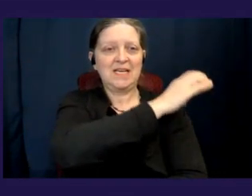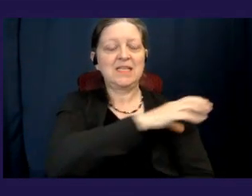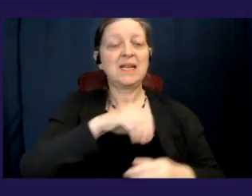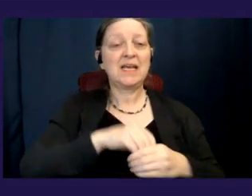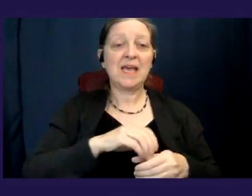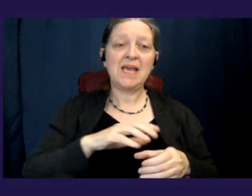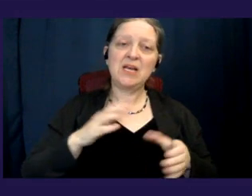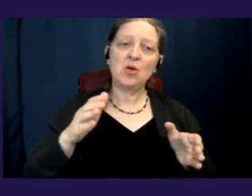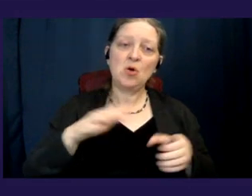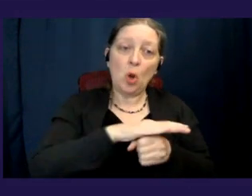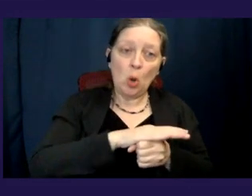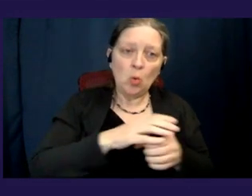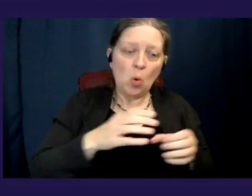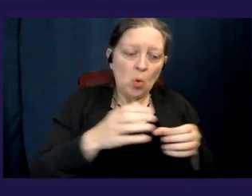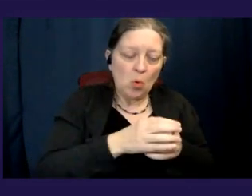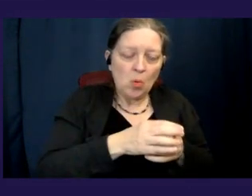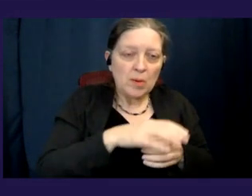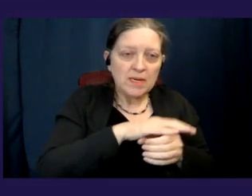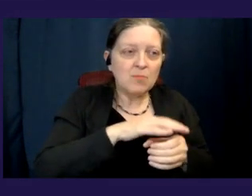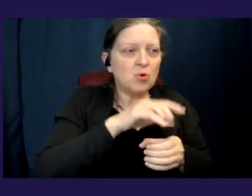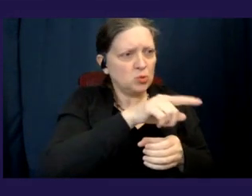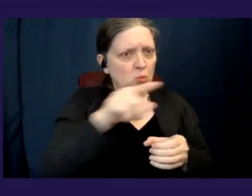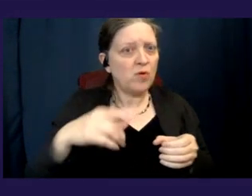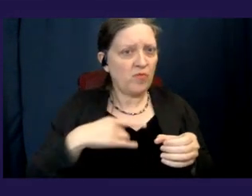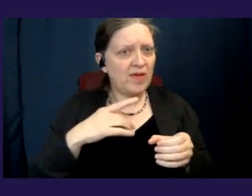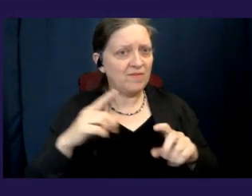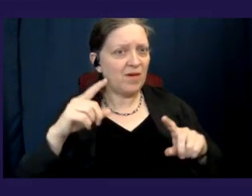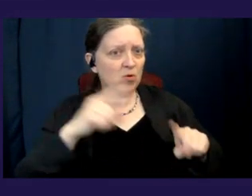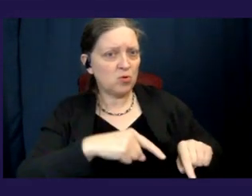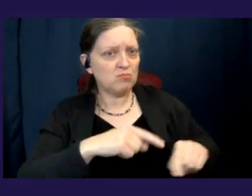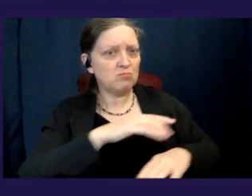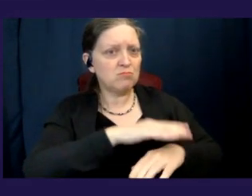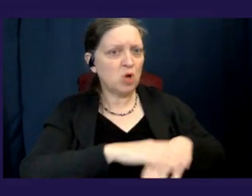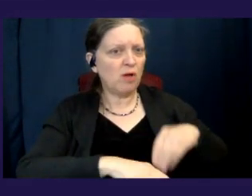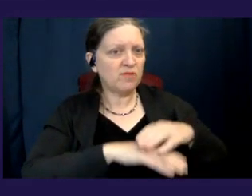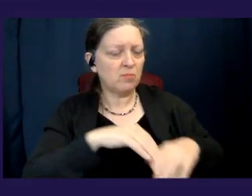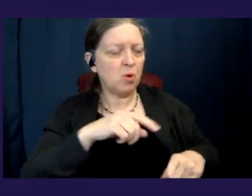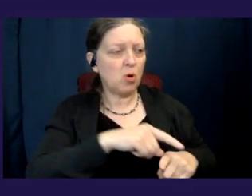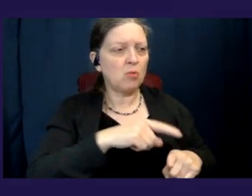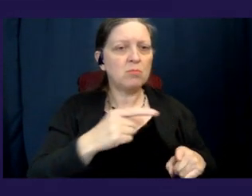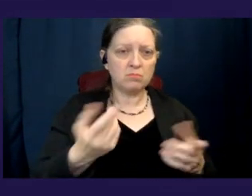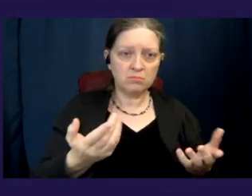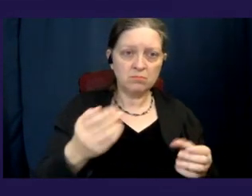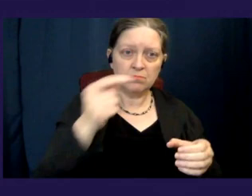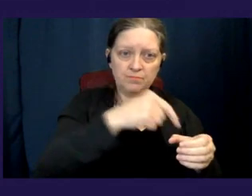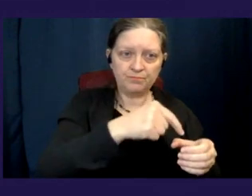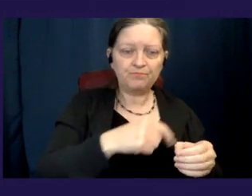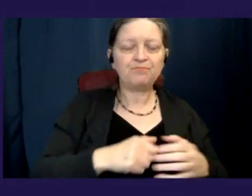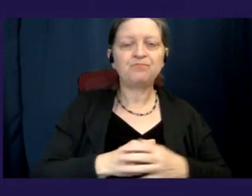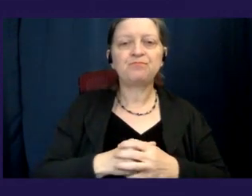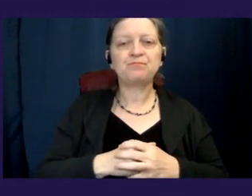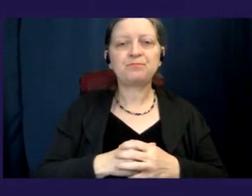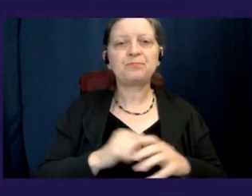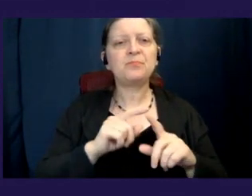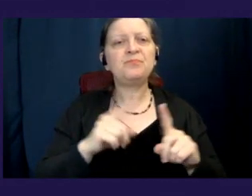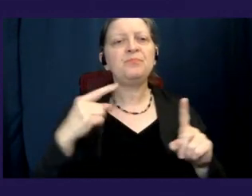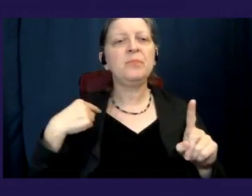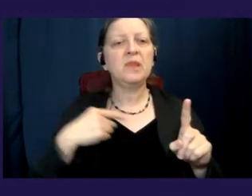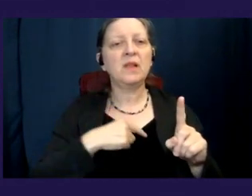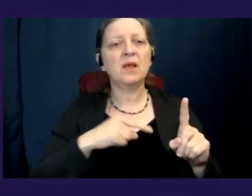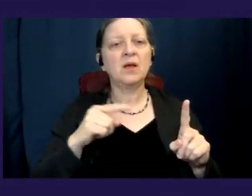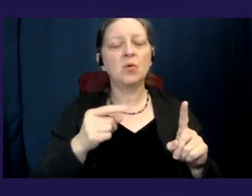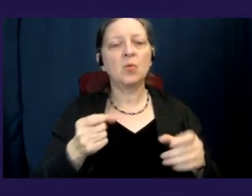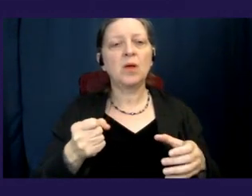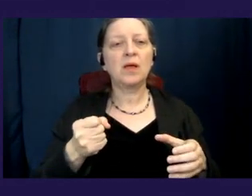felt comfortable with going at, locations they felt comfortable going at, going to. But we put health